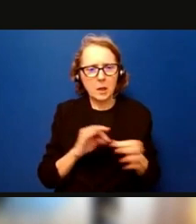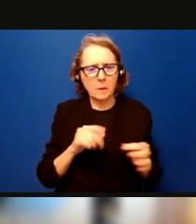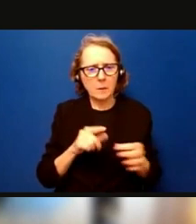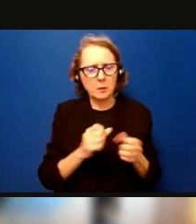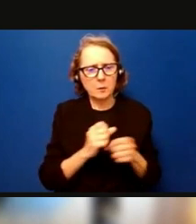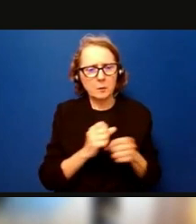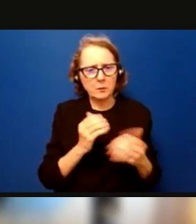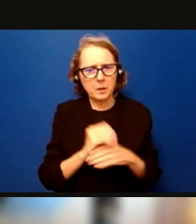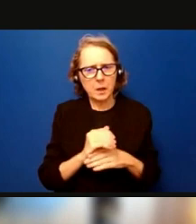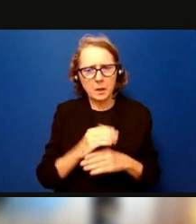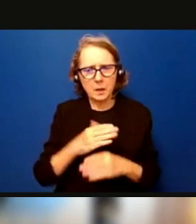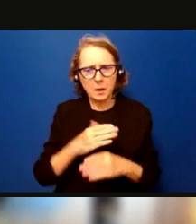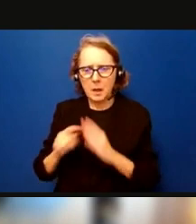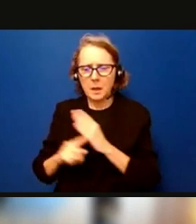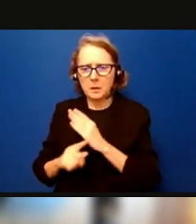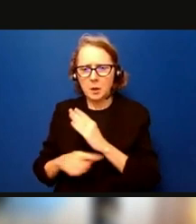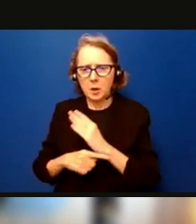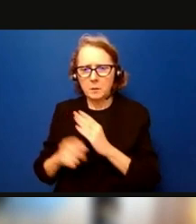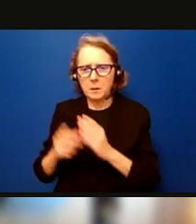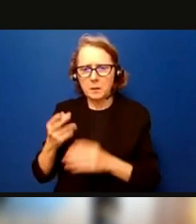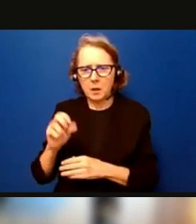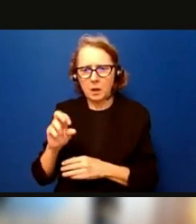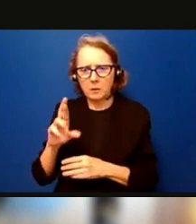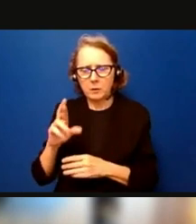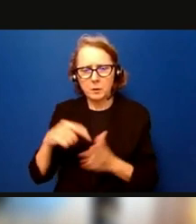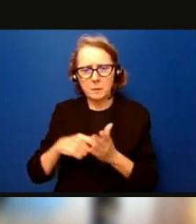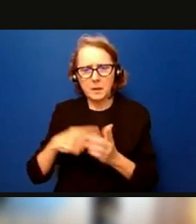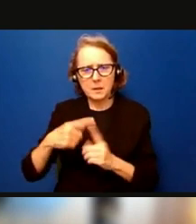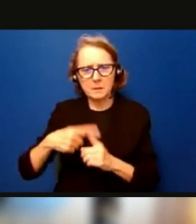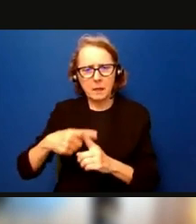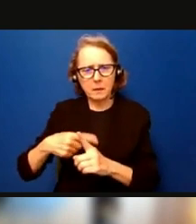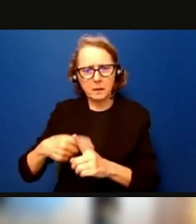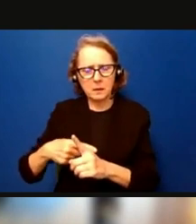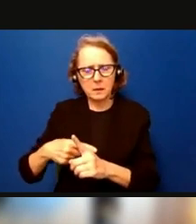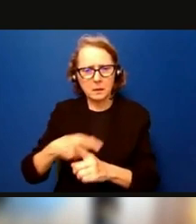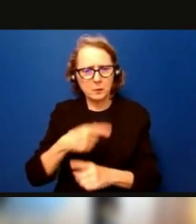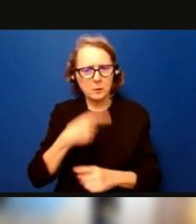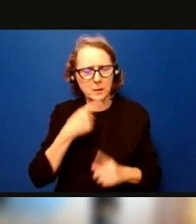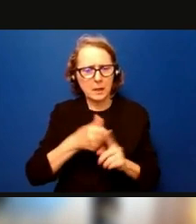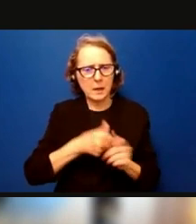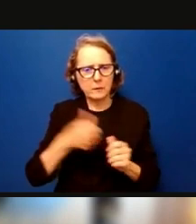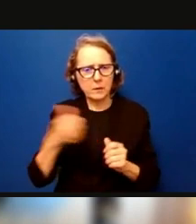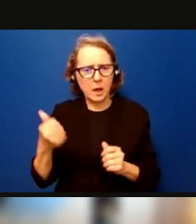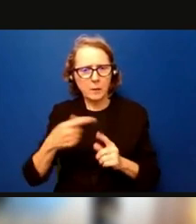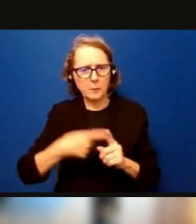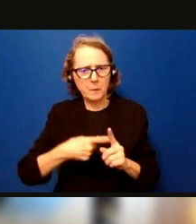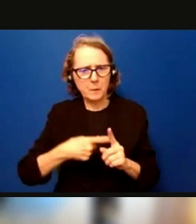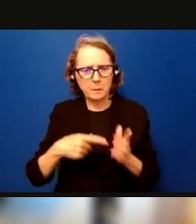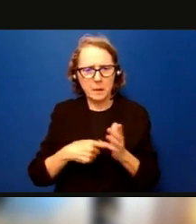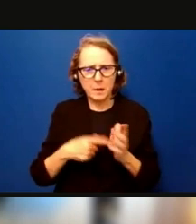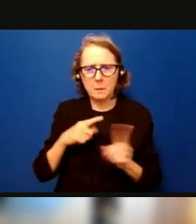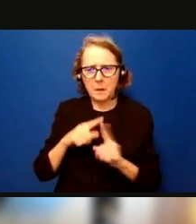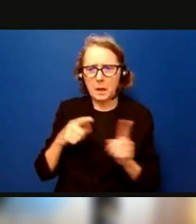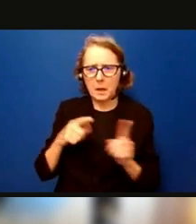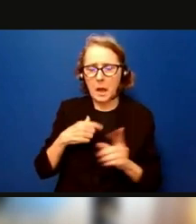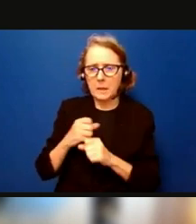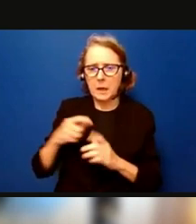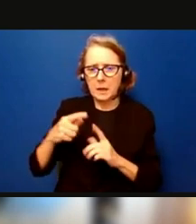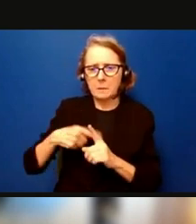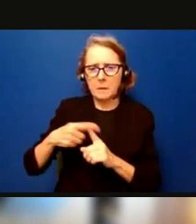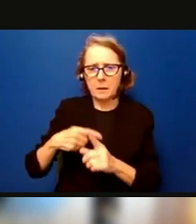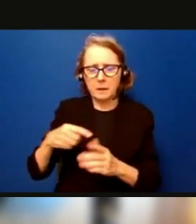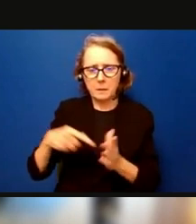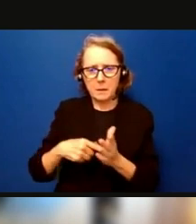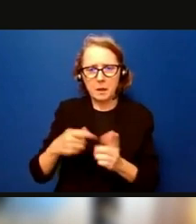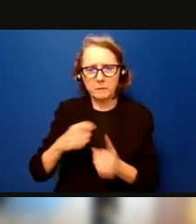my garbage hauler bills monthly. You've said about every other month billing, but I've been getting a monthly bill for years